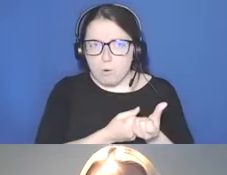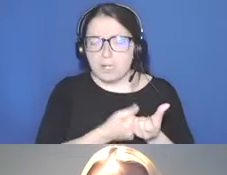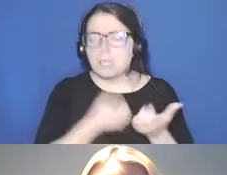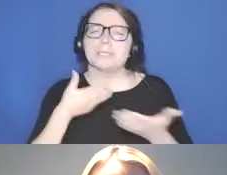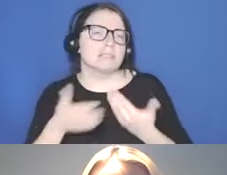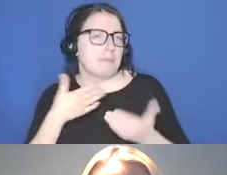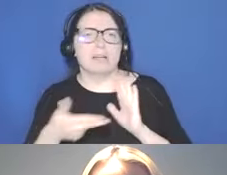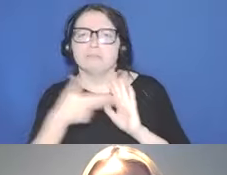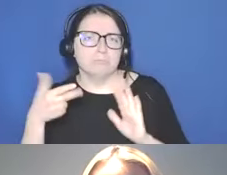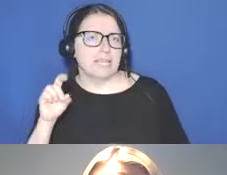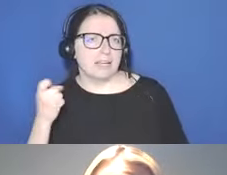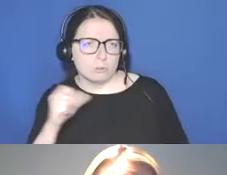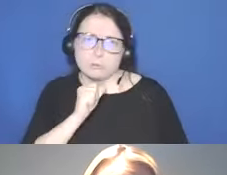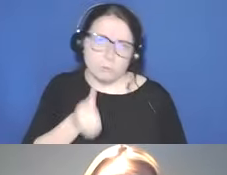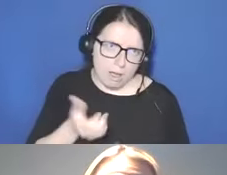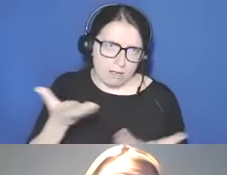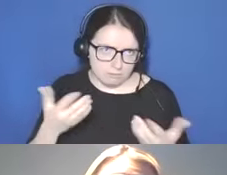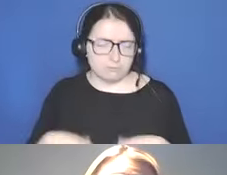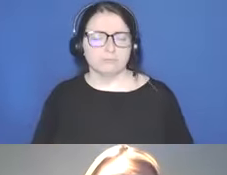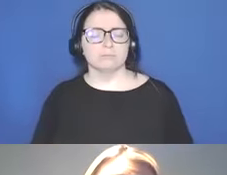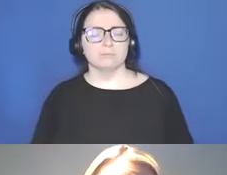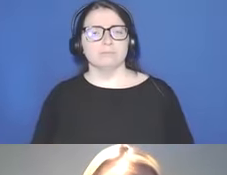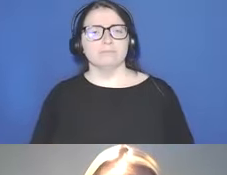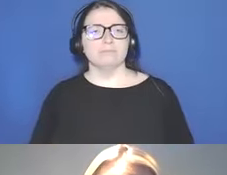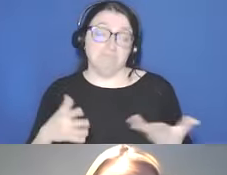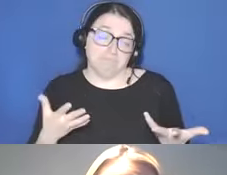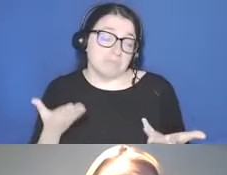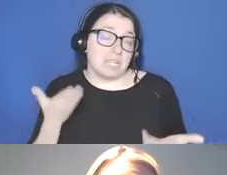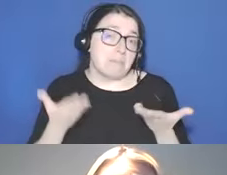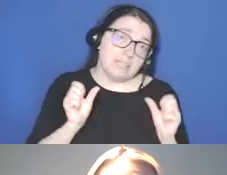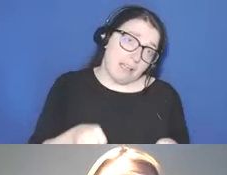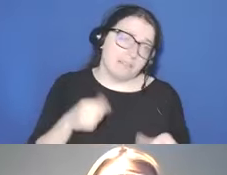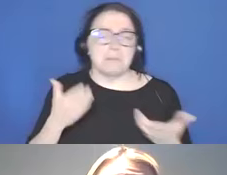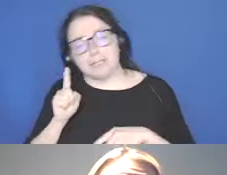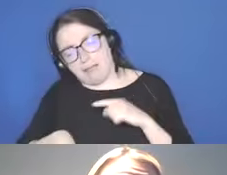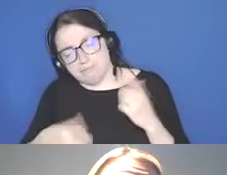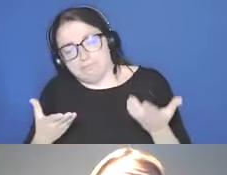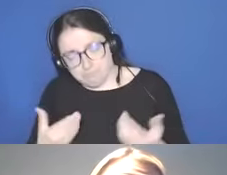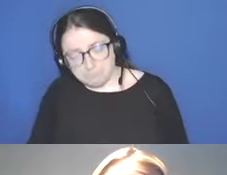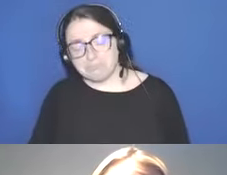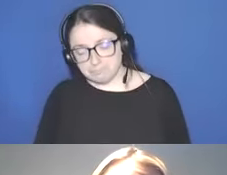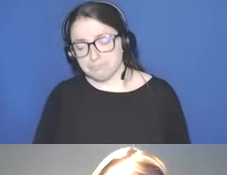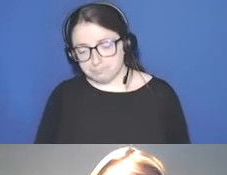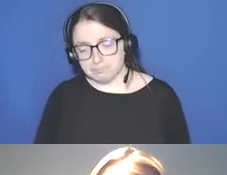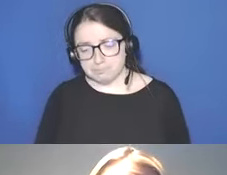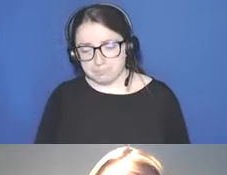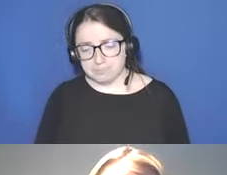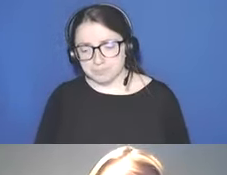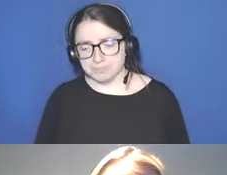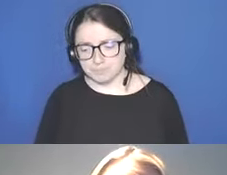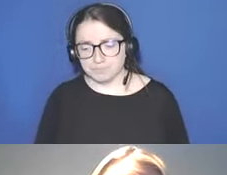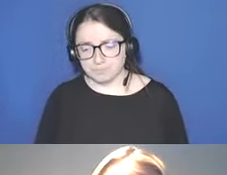the diagnosis that they have? And there might very well be ways to do that. And just kind of